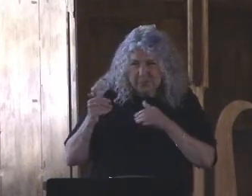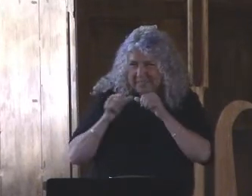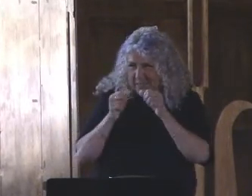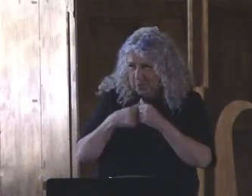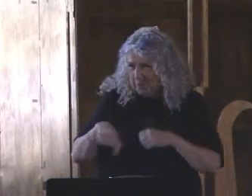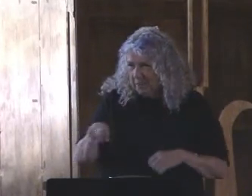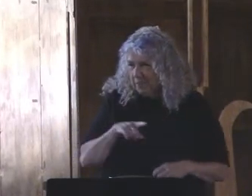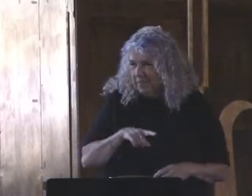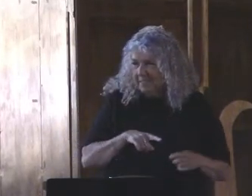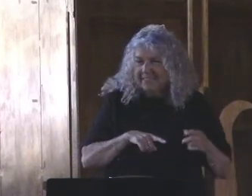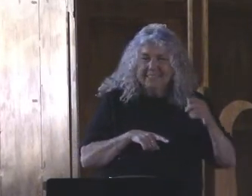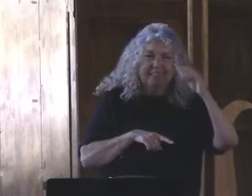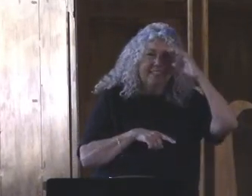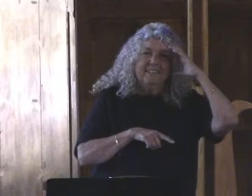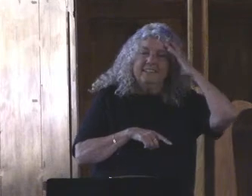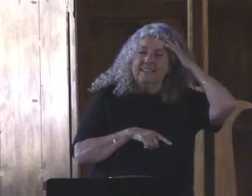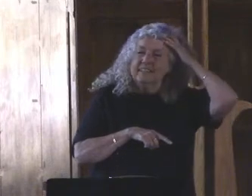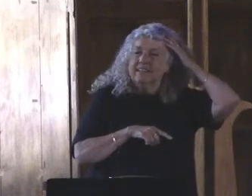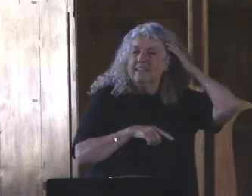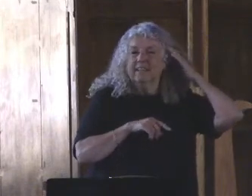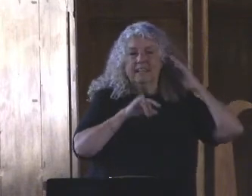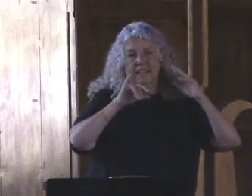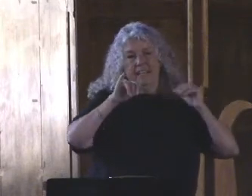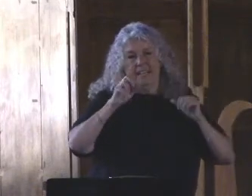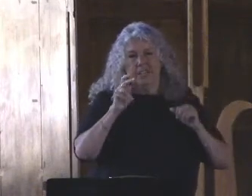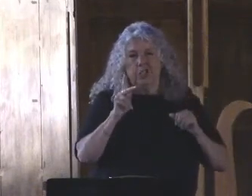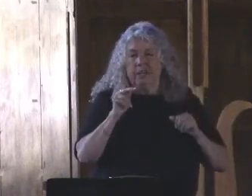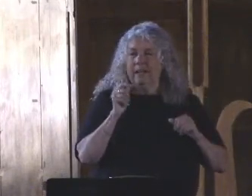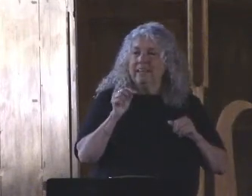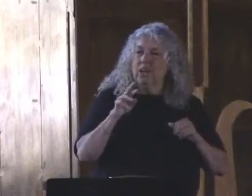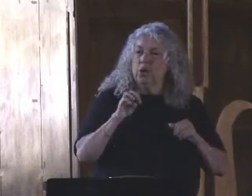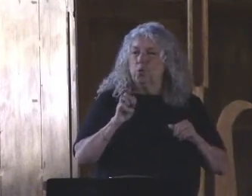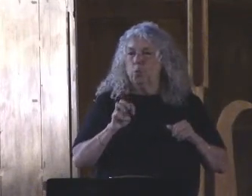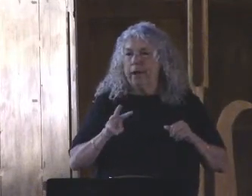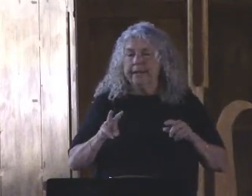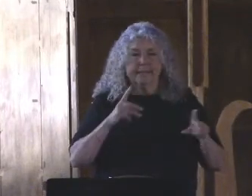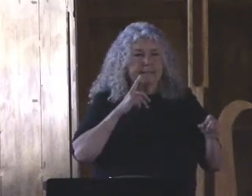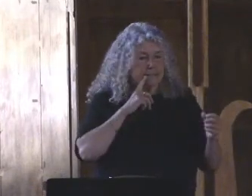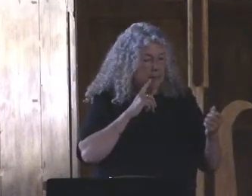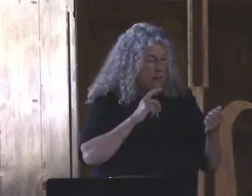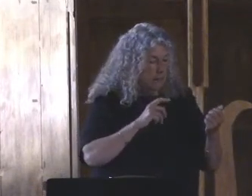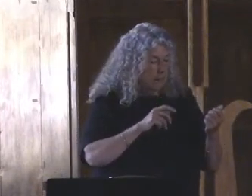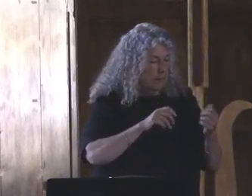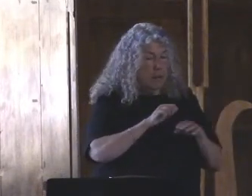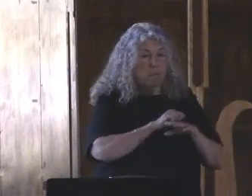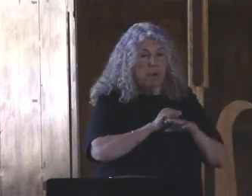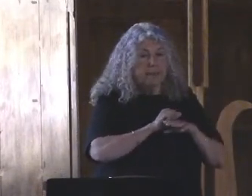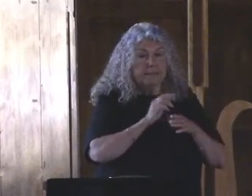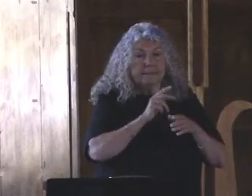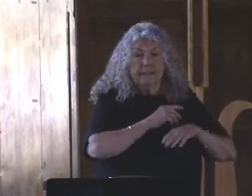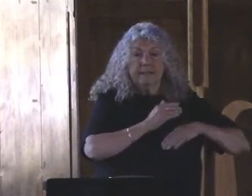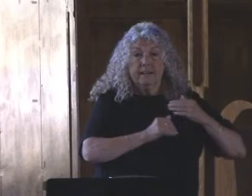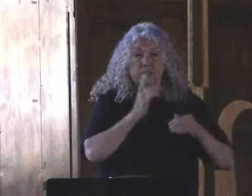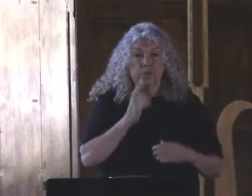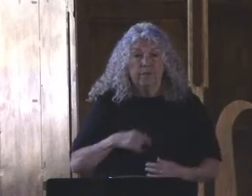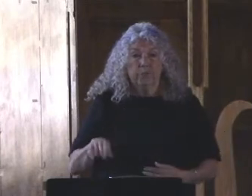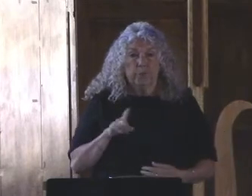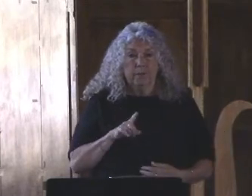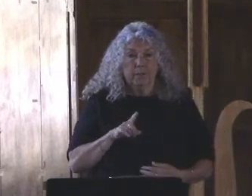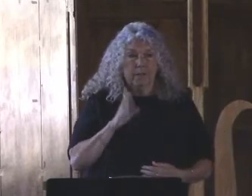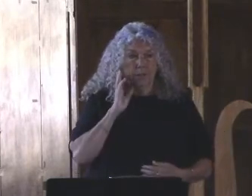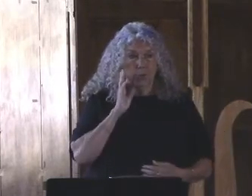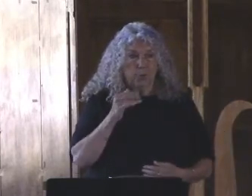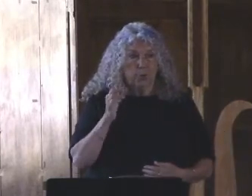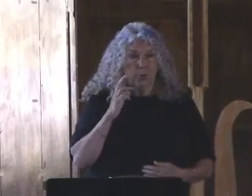us. Jack Kerouac said, "Practice kindness to everyone, and you